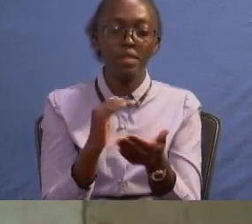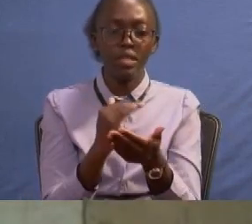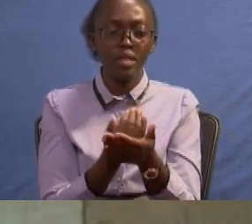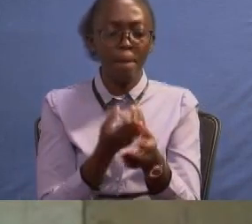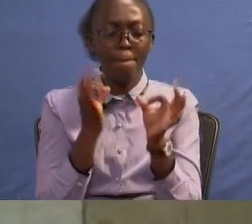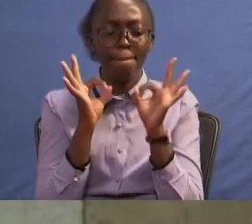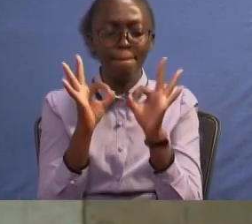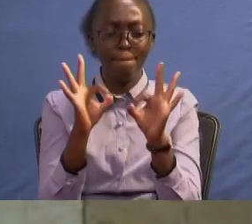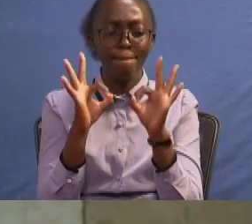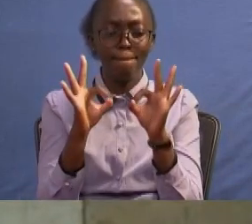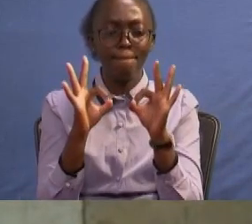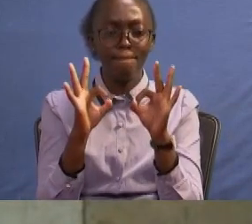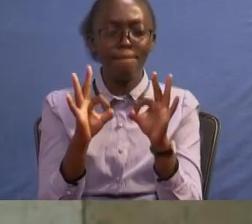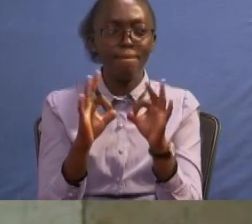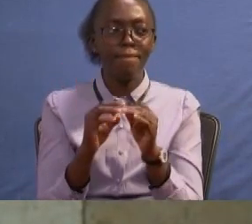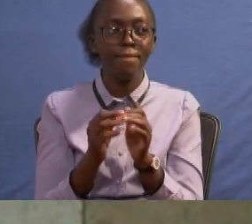finest